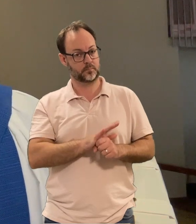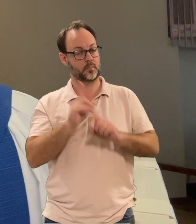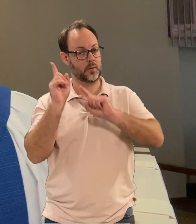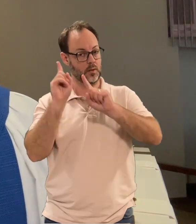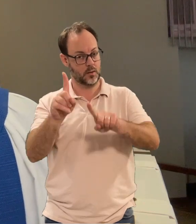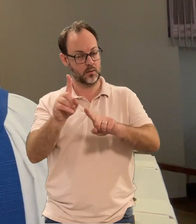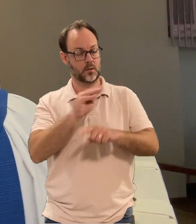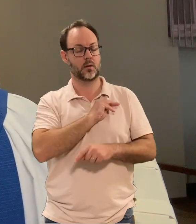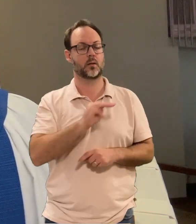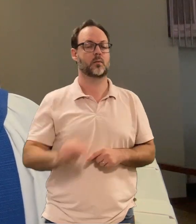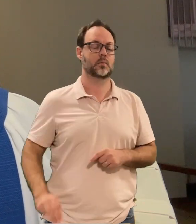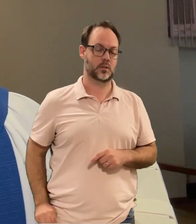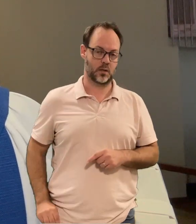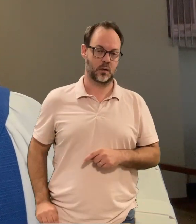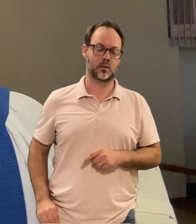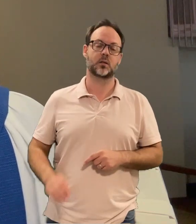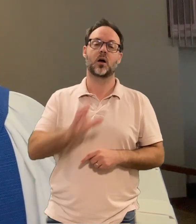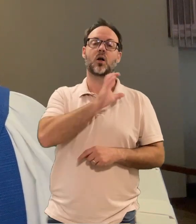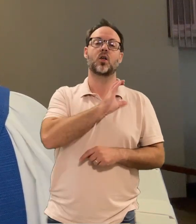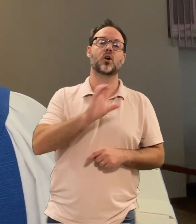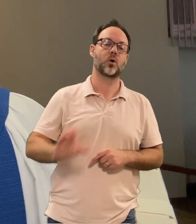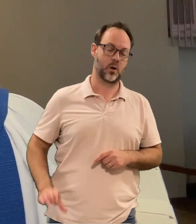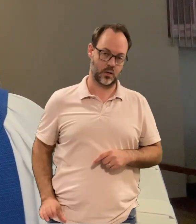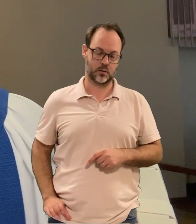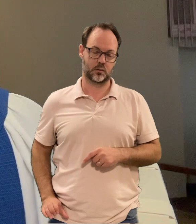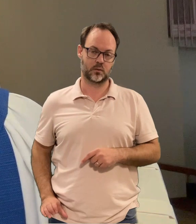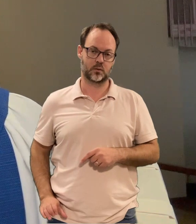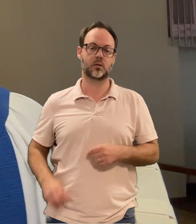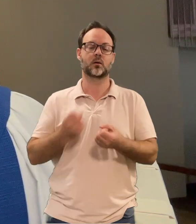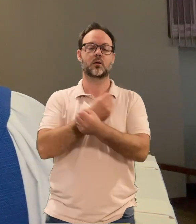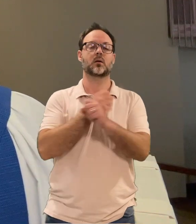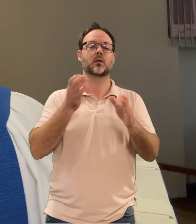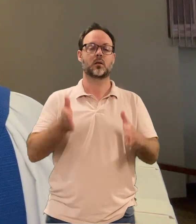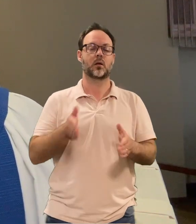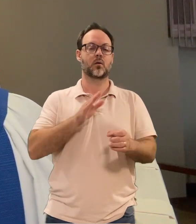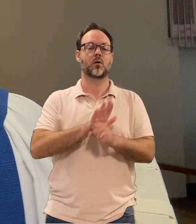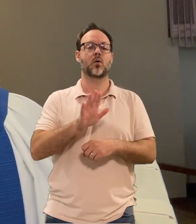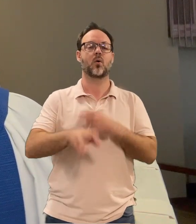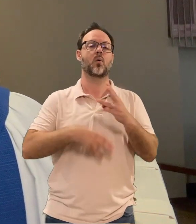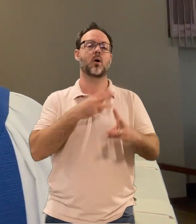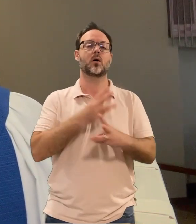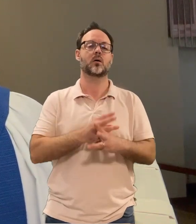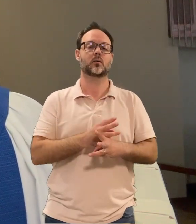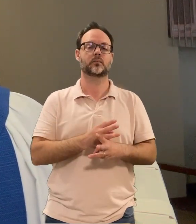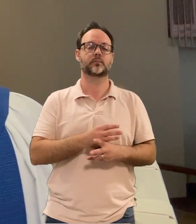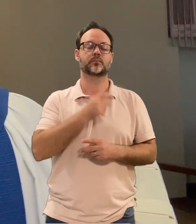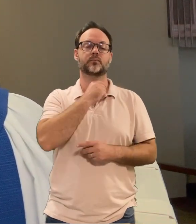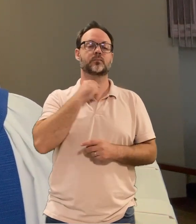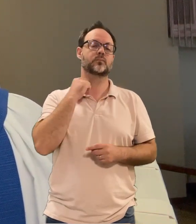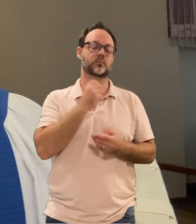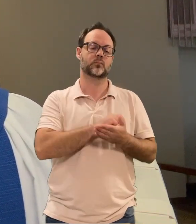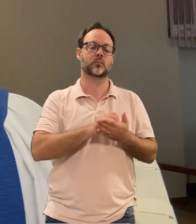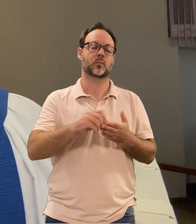kept his word, and he sent the Messiah, the Christ, the Savior of the